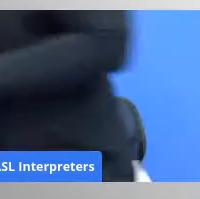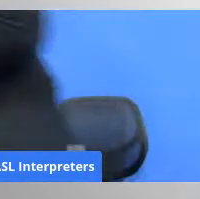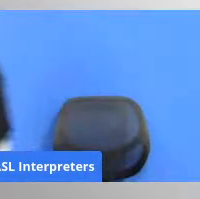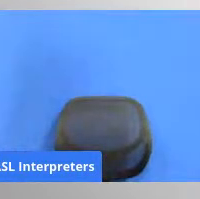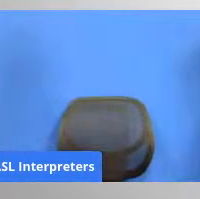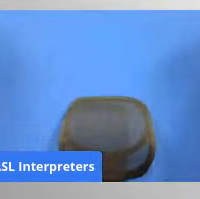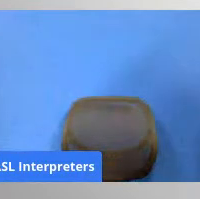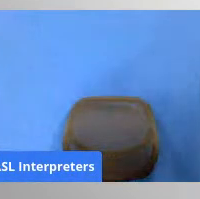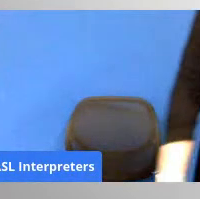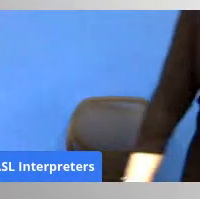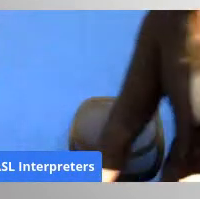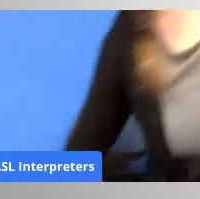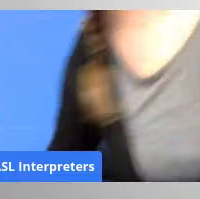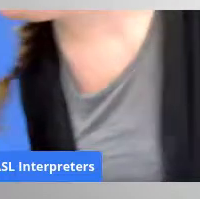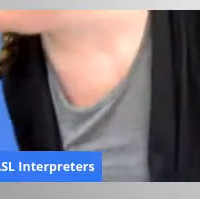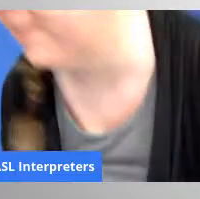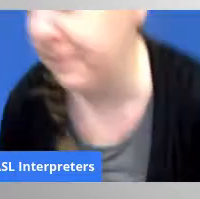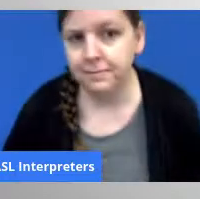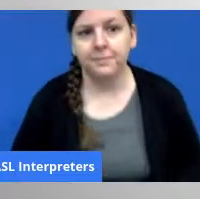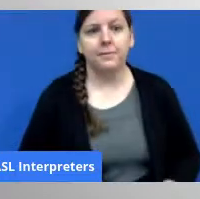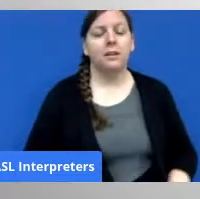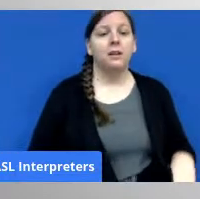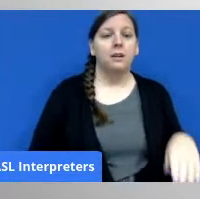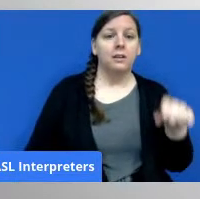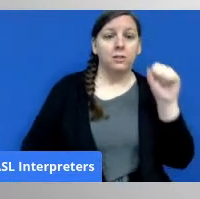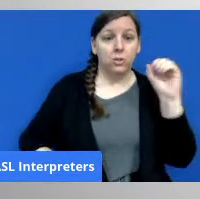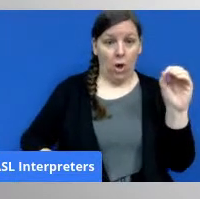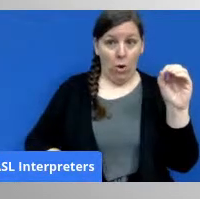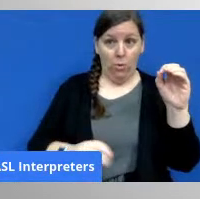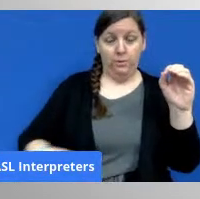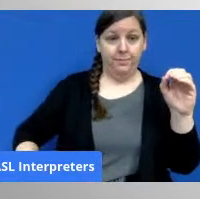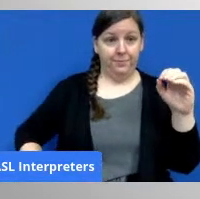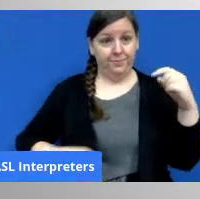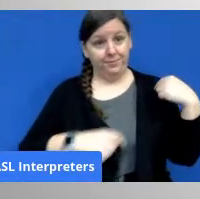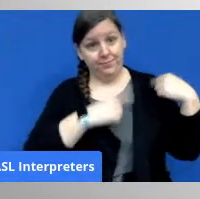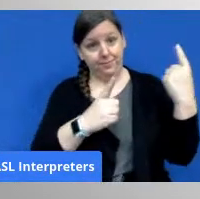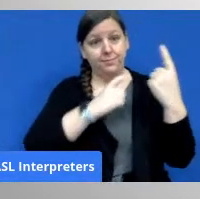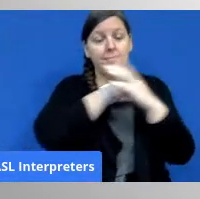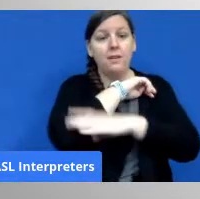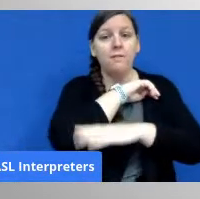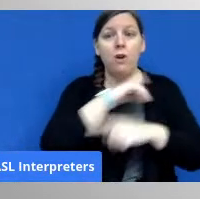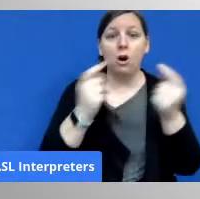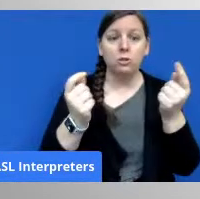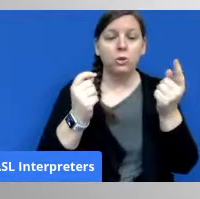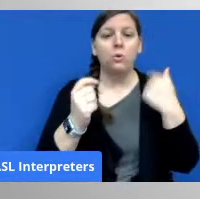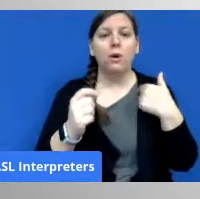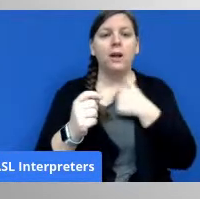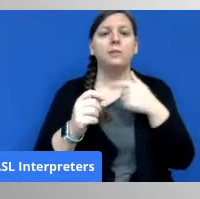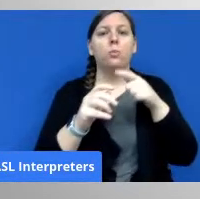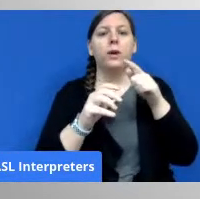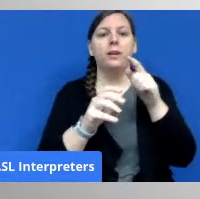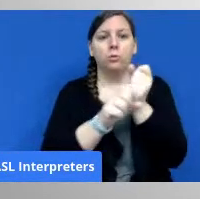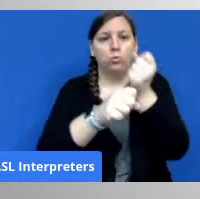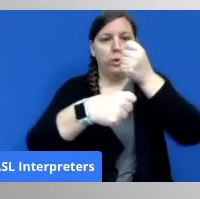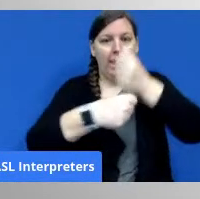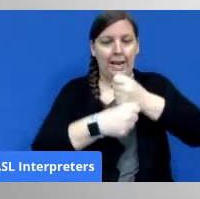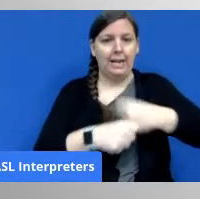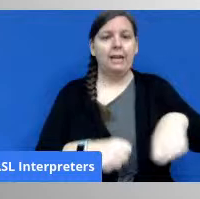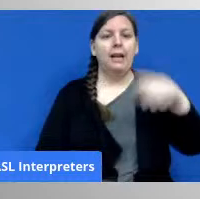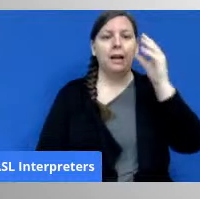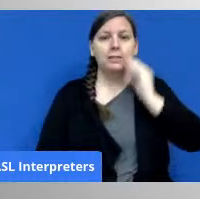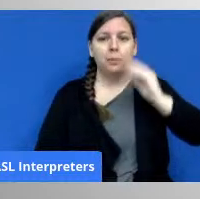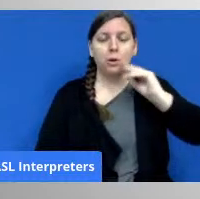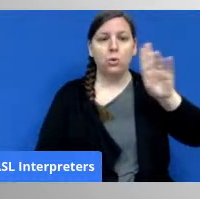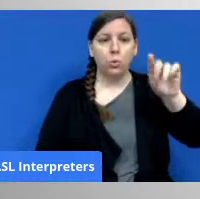So what we have been working on this fall is to actually create Experience UGA Virtual. And this, I'm happy to say that in